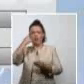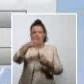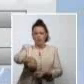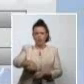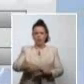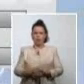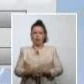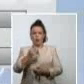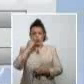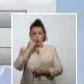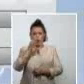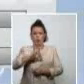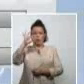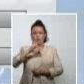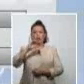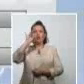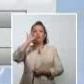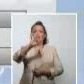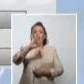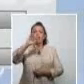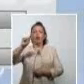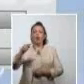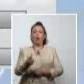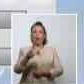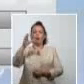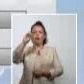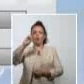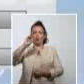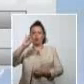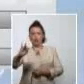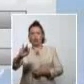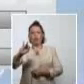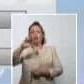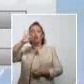99,968 cases were confirmed. In terms of the death toll,